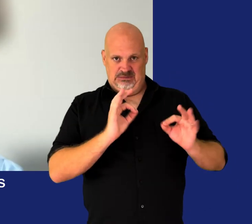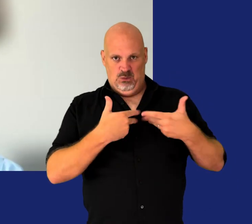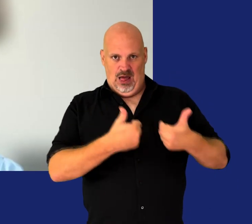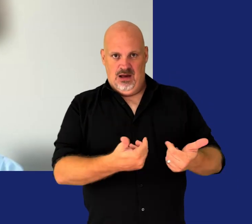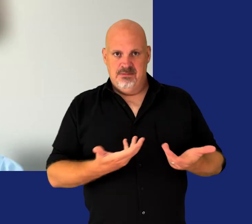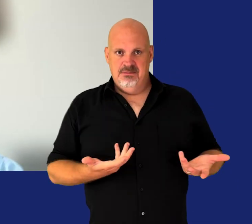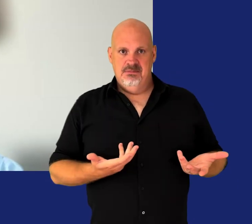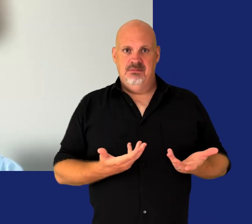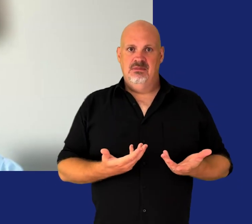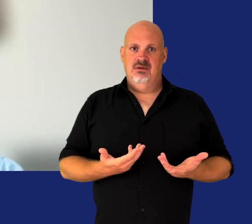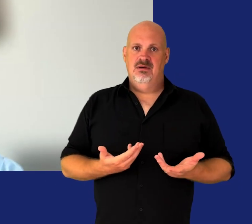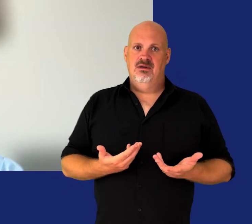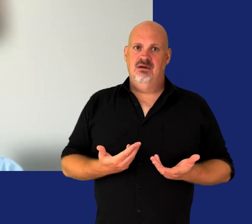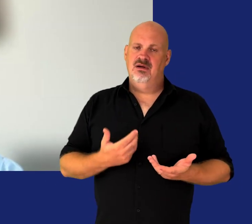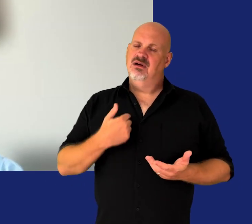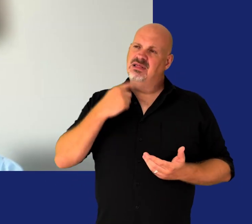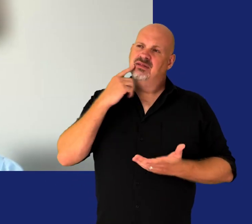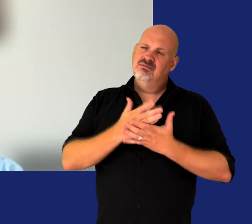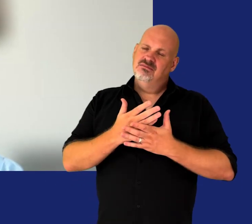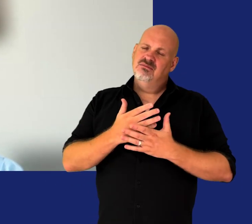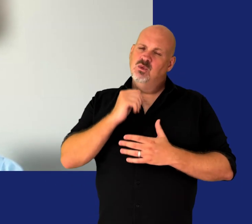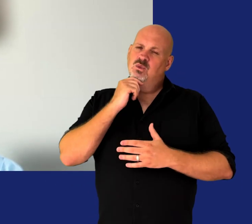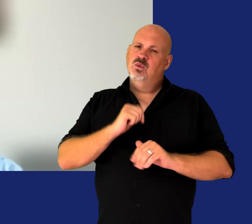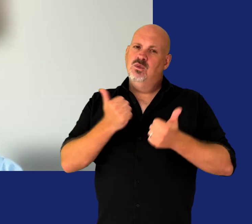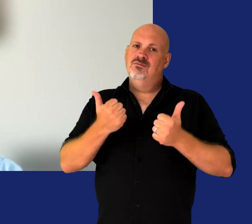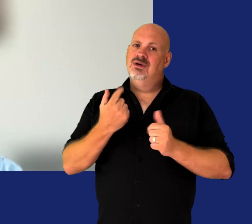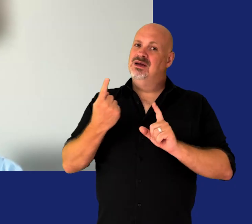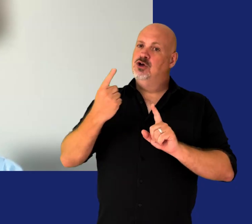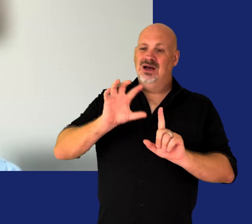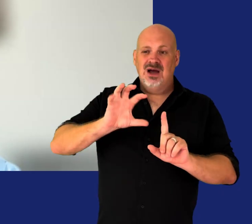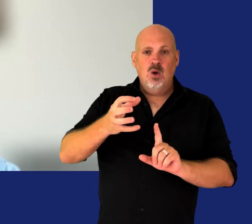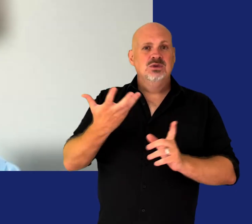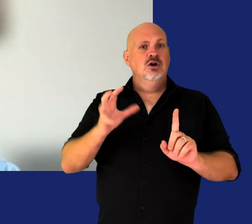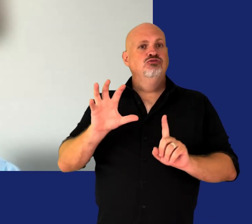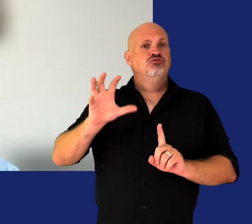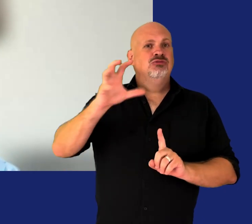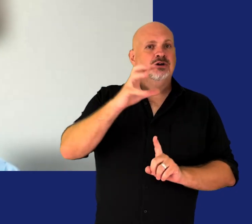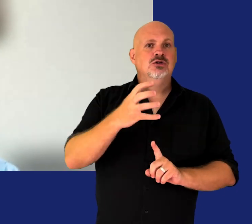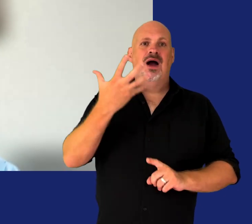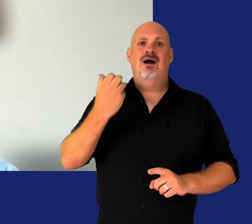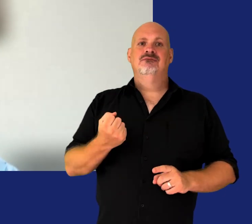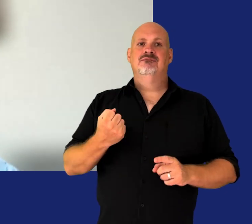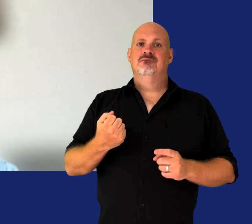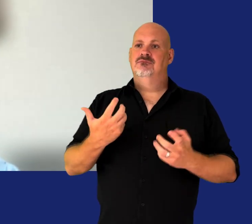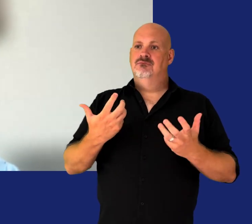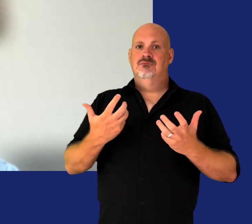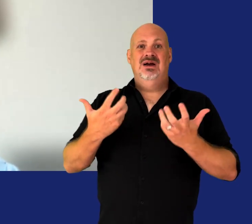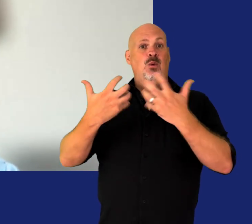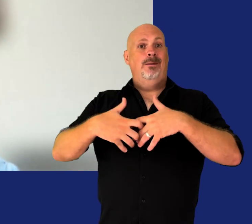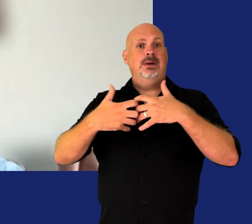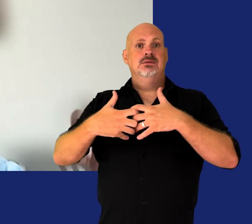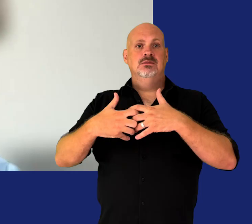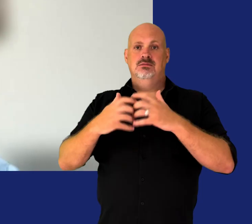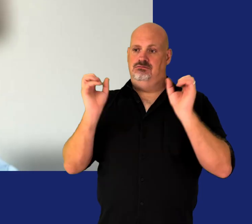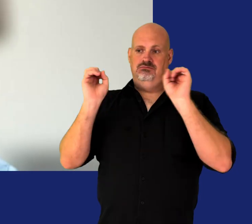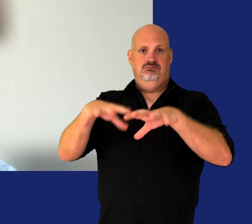welcoming. I think it would also be helpful if each county or region had a depot of equipment